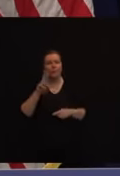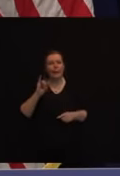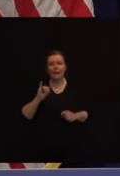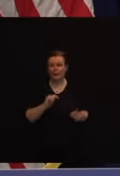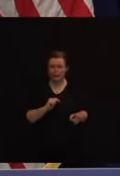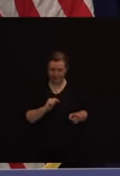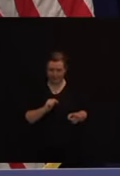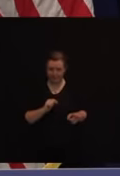of these workers on Friday.